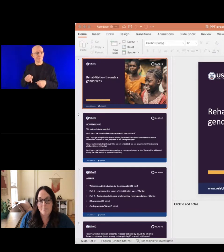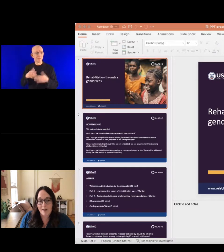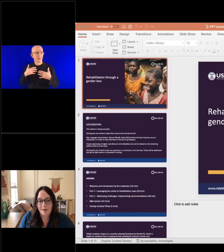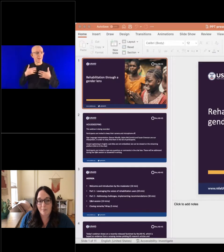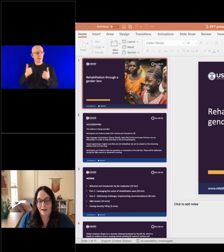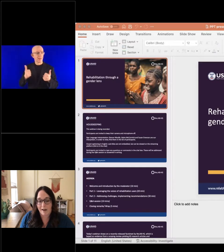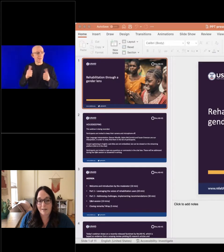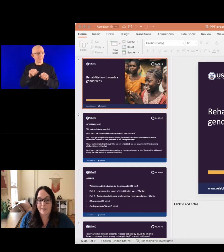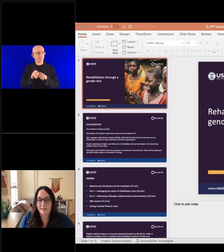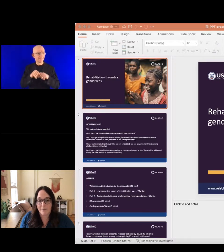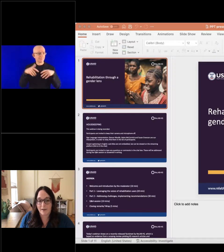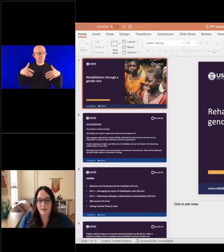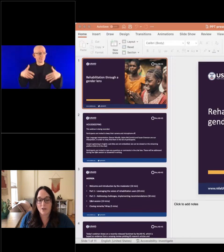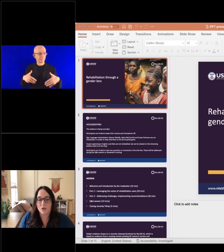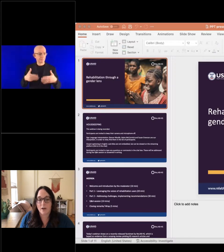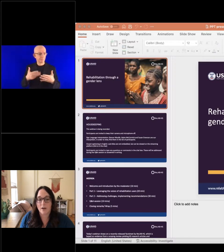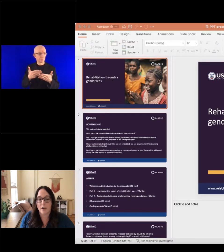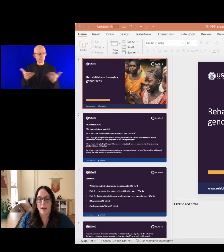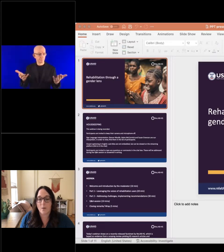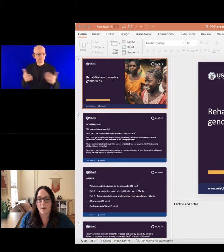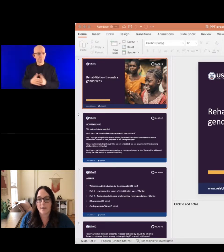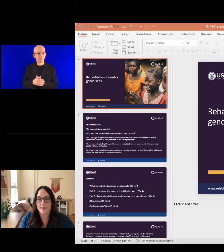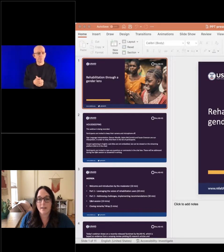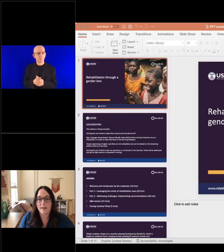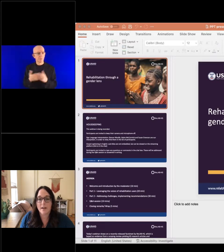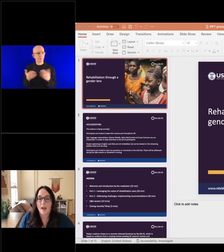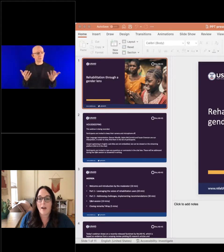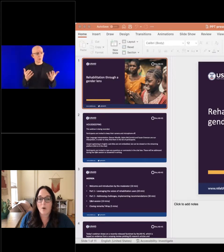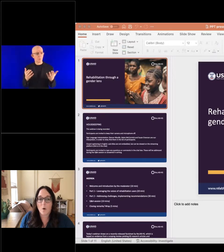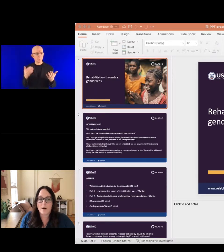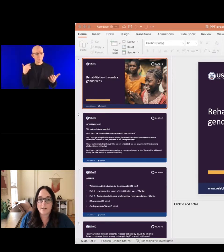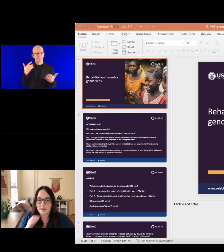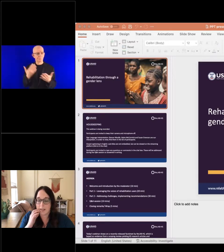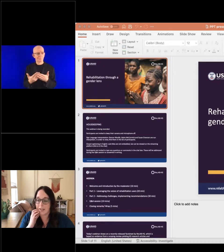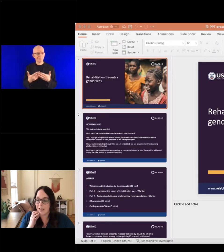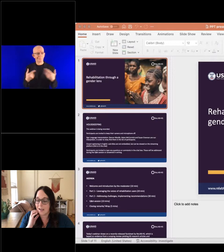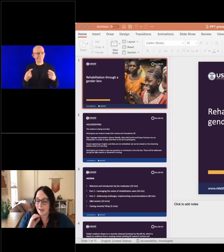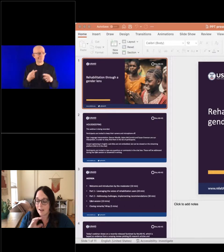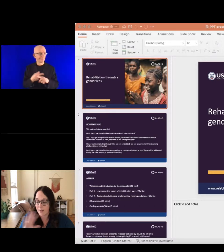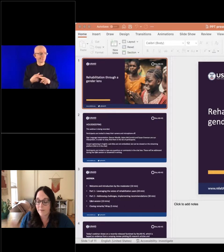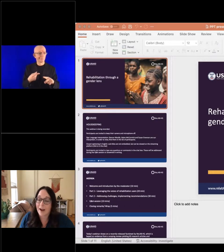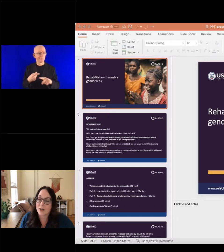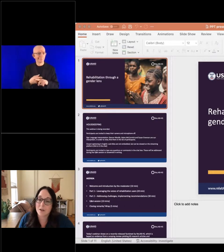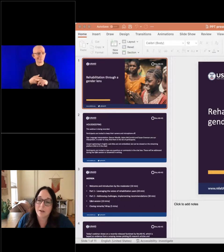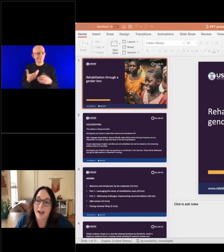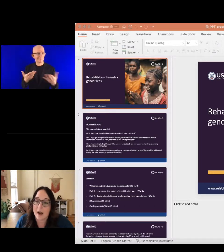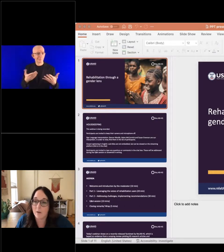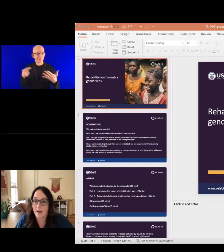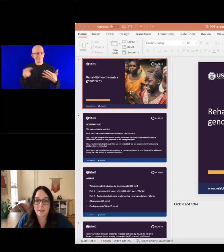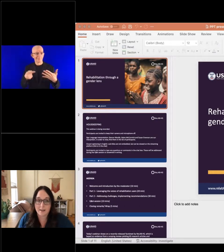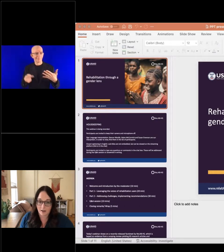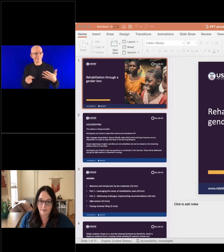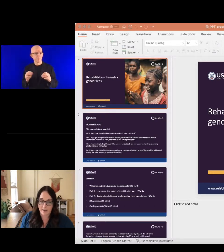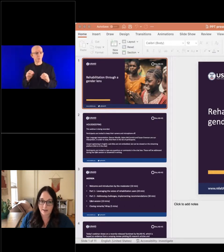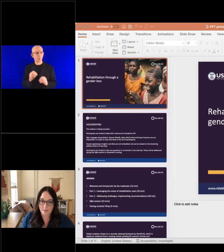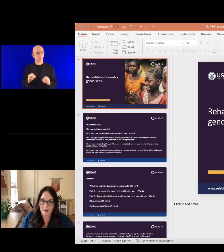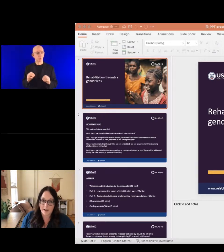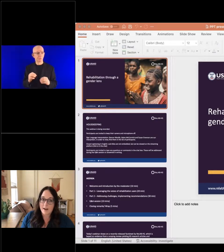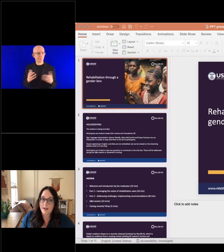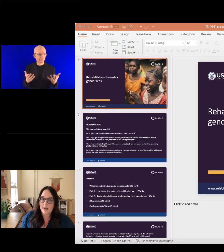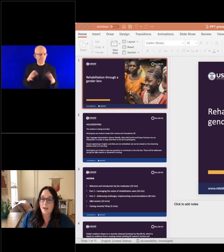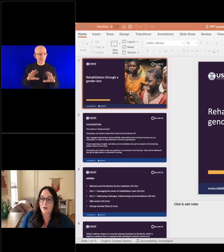needs marked by significant gender inequities? Of course, the fact sheet really outlines all of